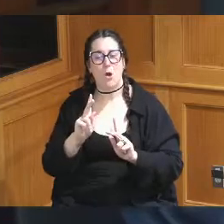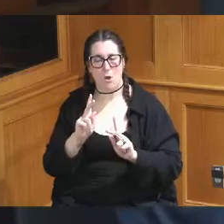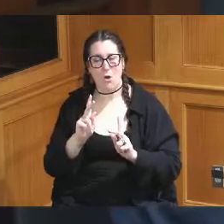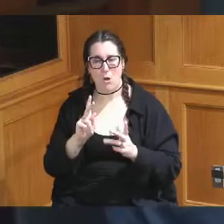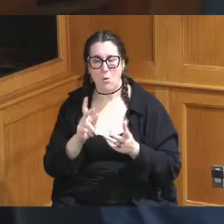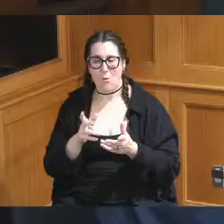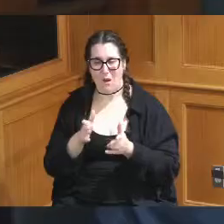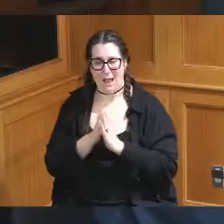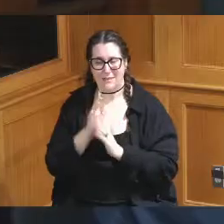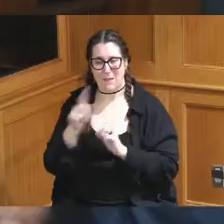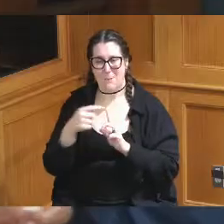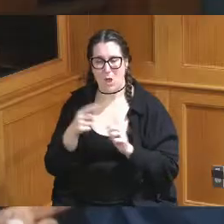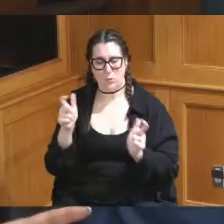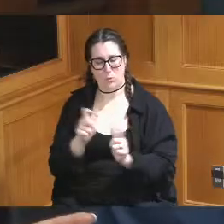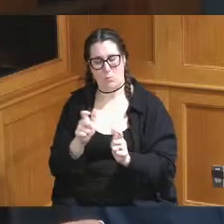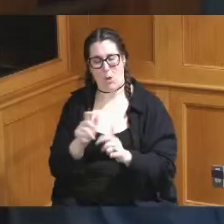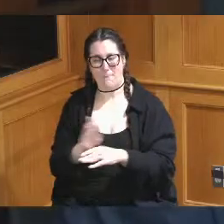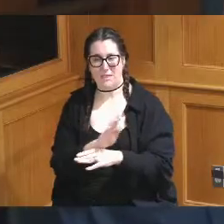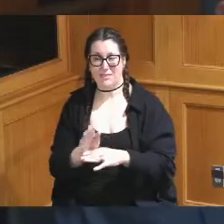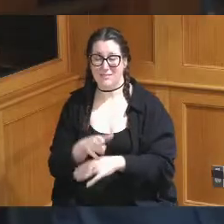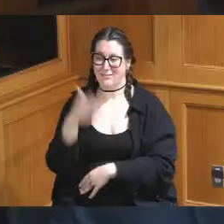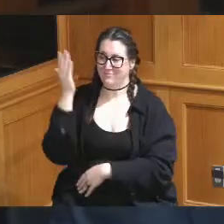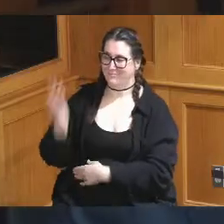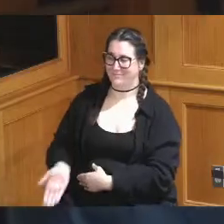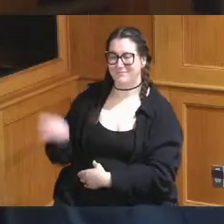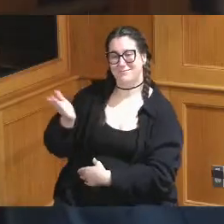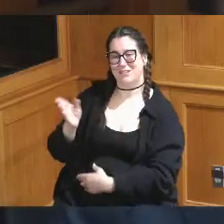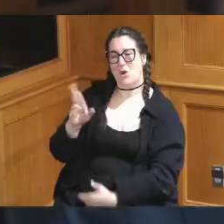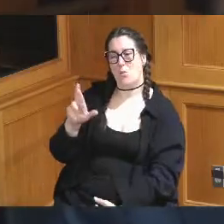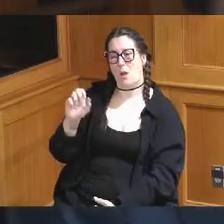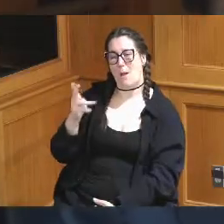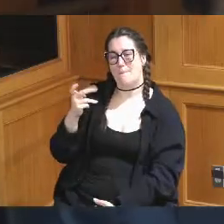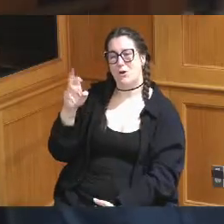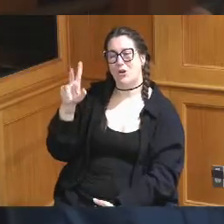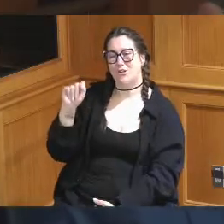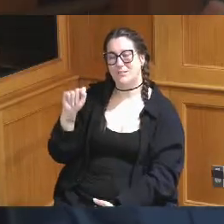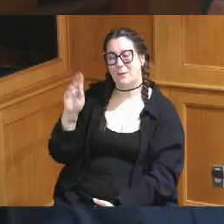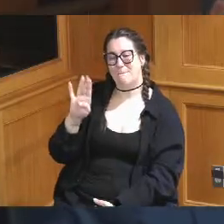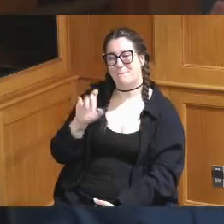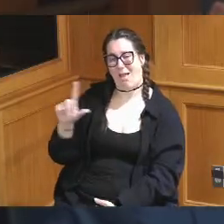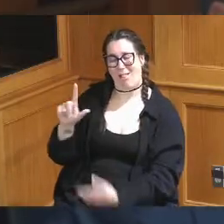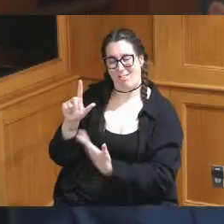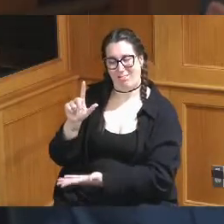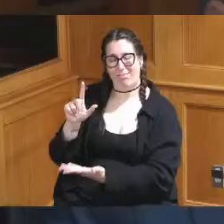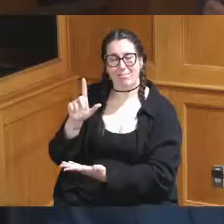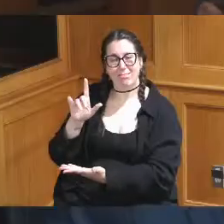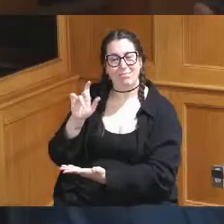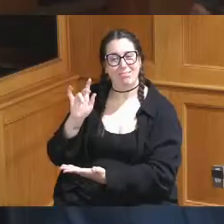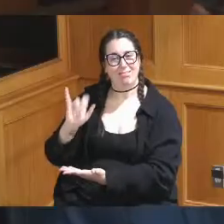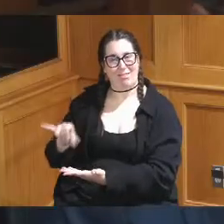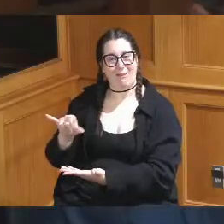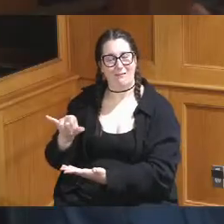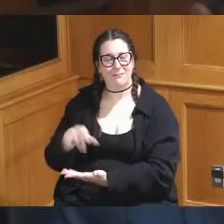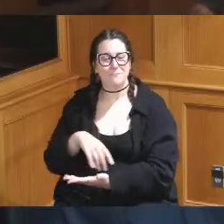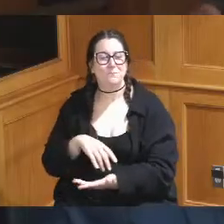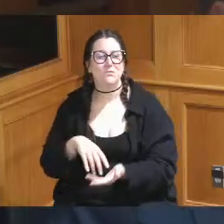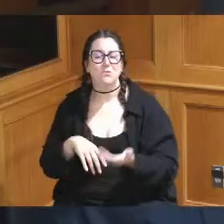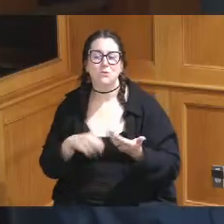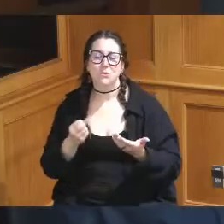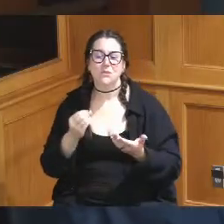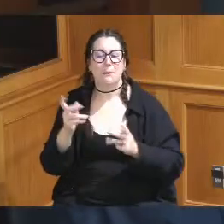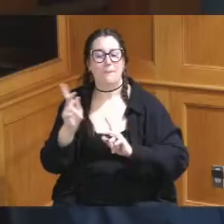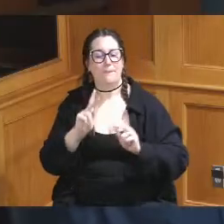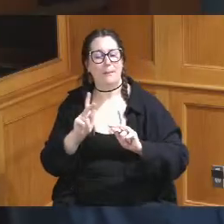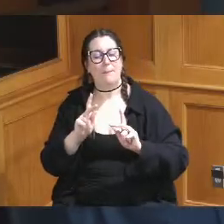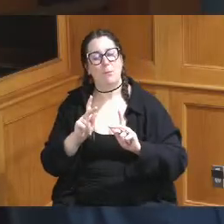about small business. I said, there he is, Robert Bell. Go see Robert Bell. So, and there were some people who came